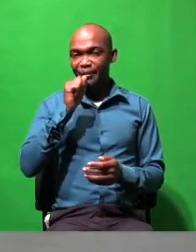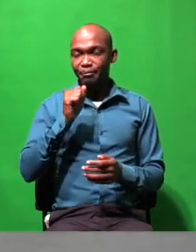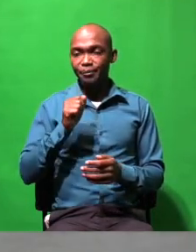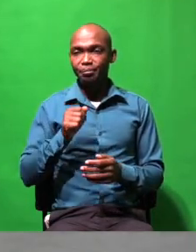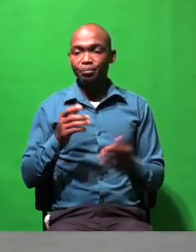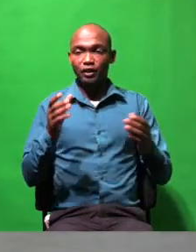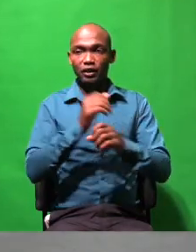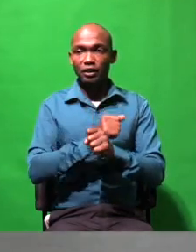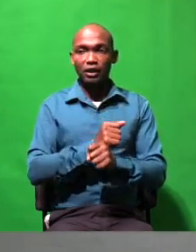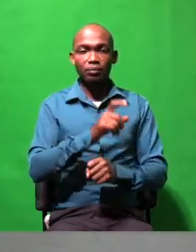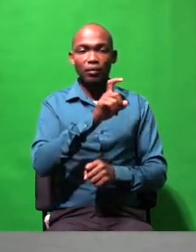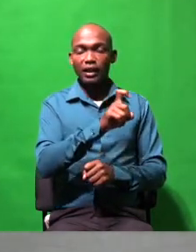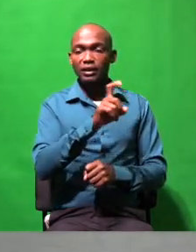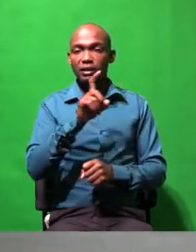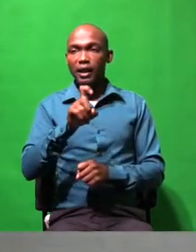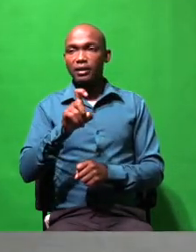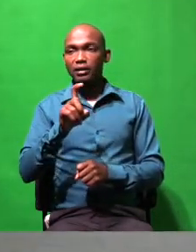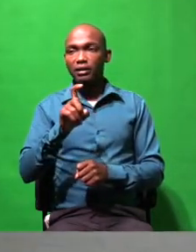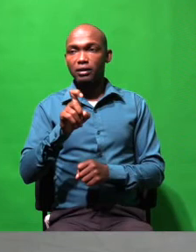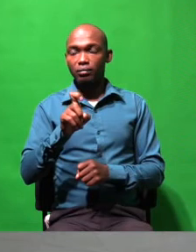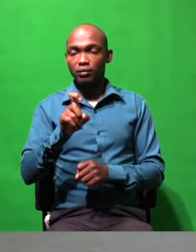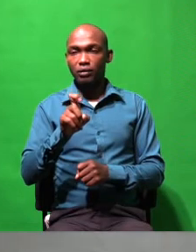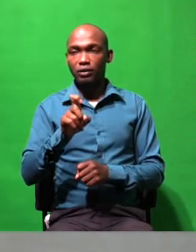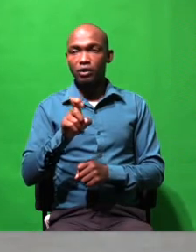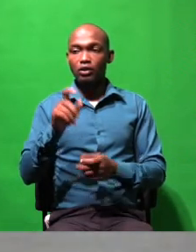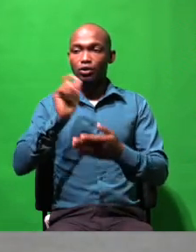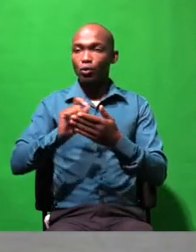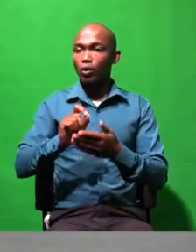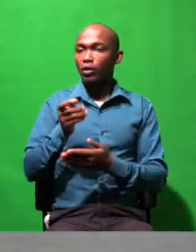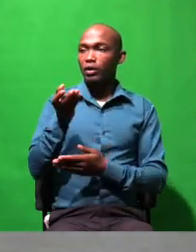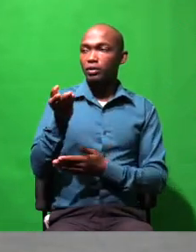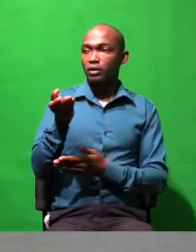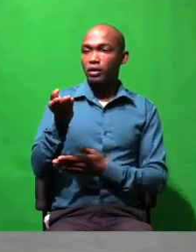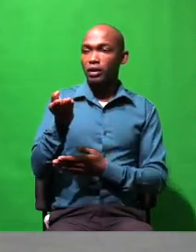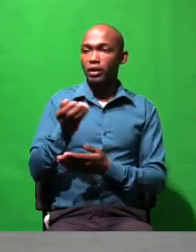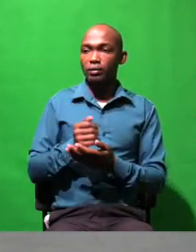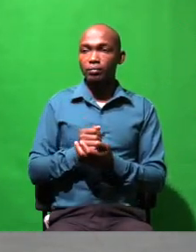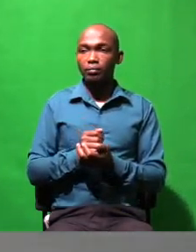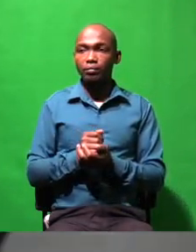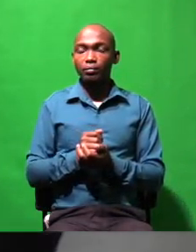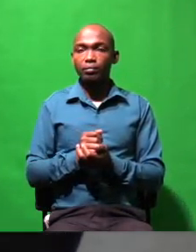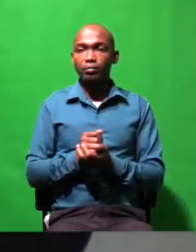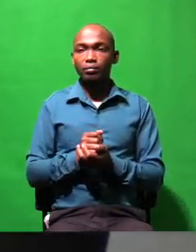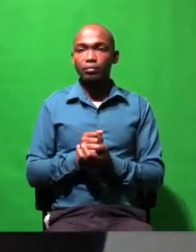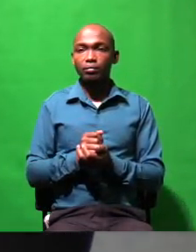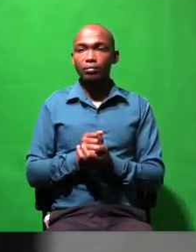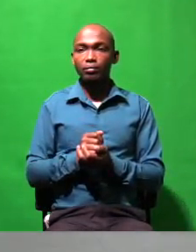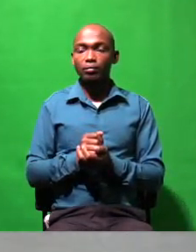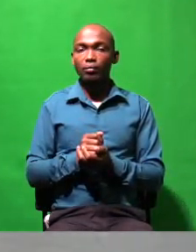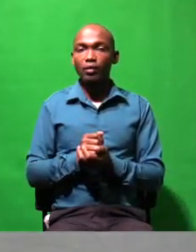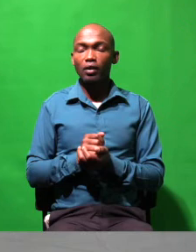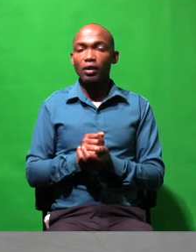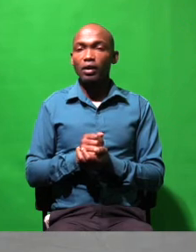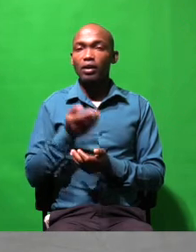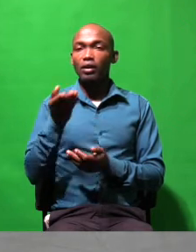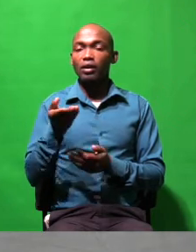XX chromosome. So it is a career. So we write here dominant gene. And here